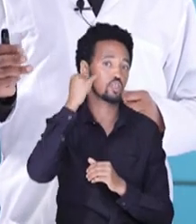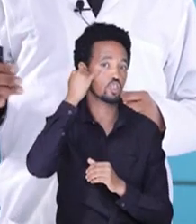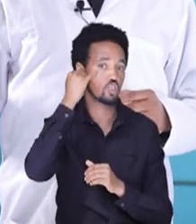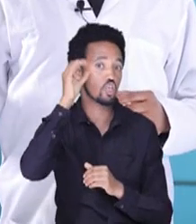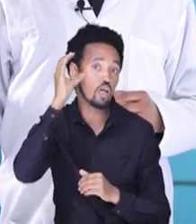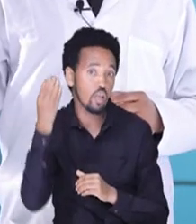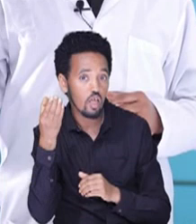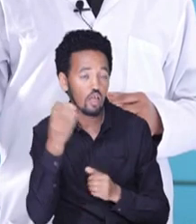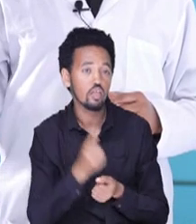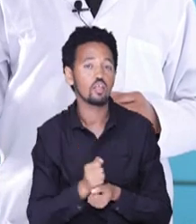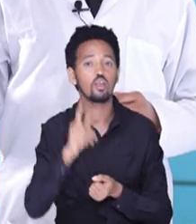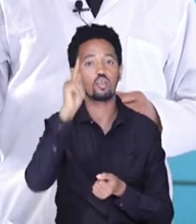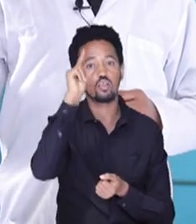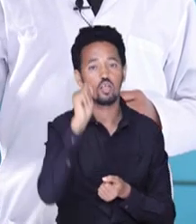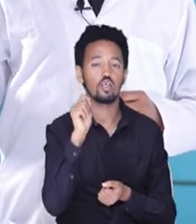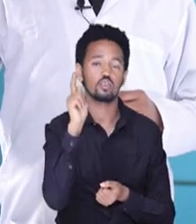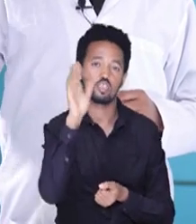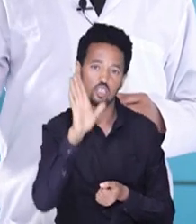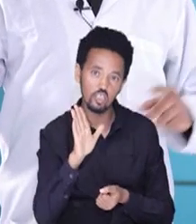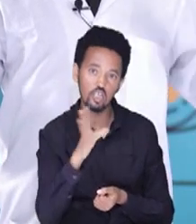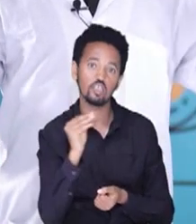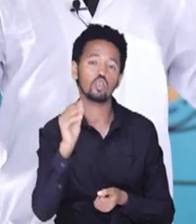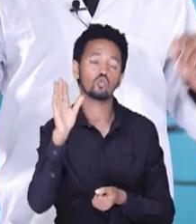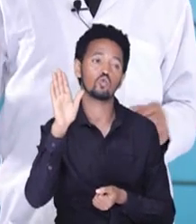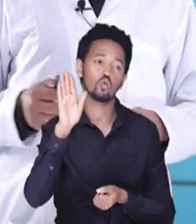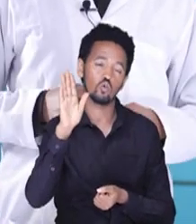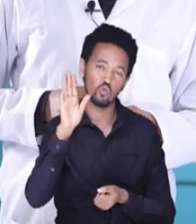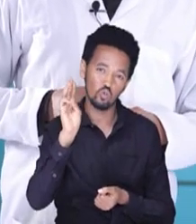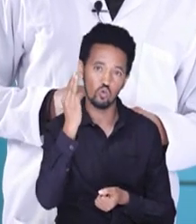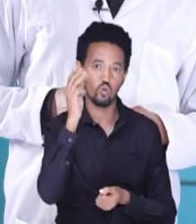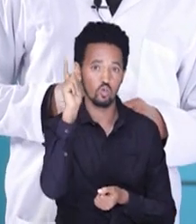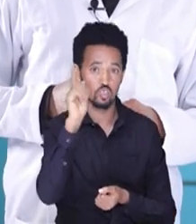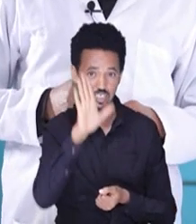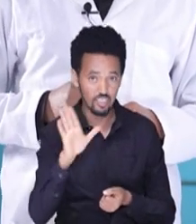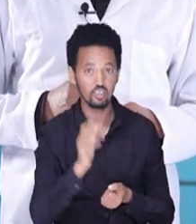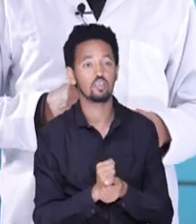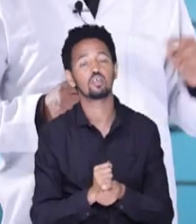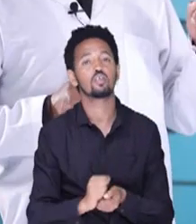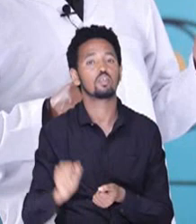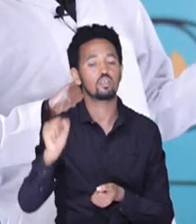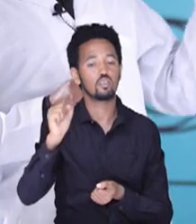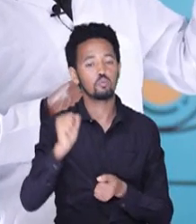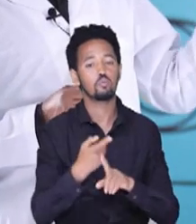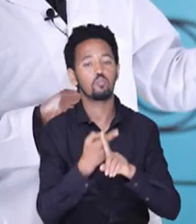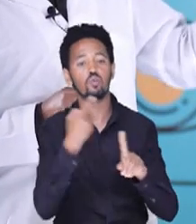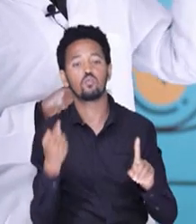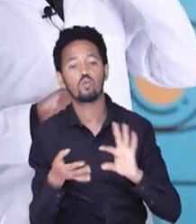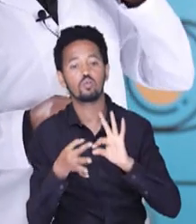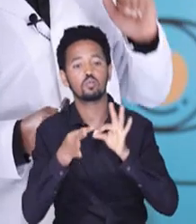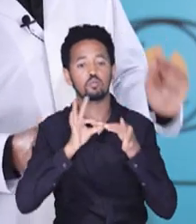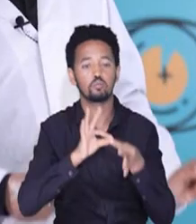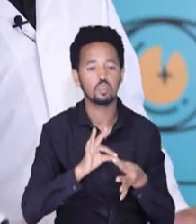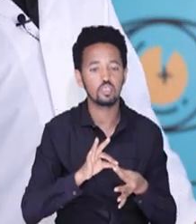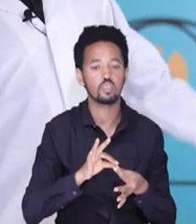Tang, Song, Tang and Song, Han, those are the dynasty before Ming.